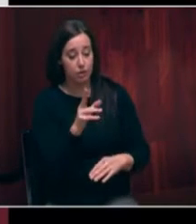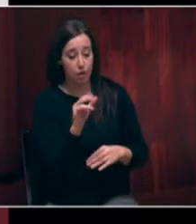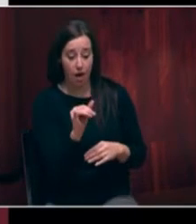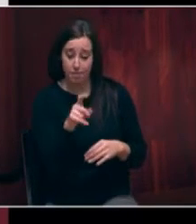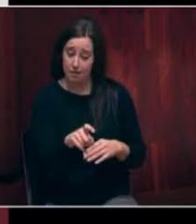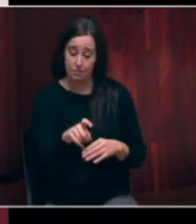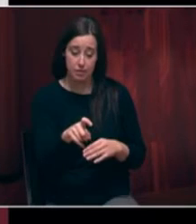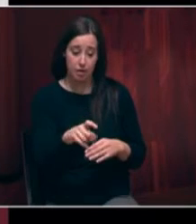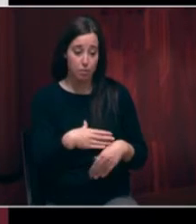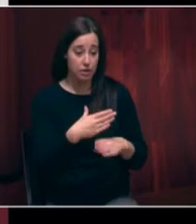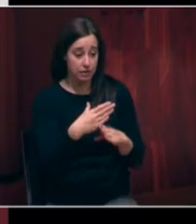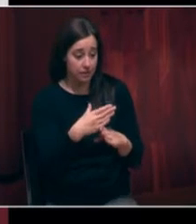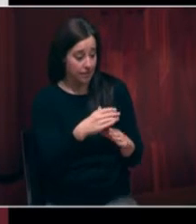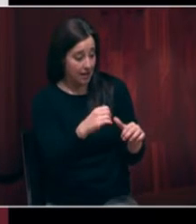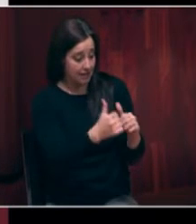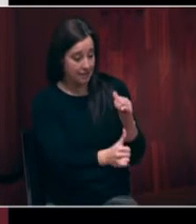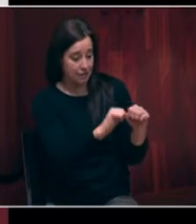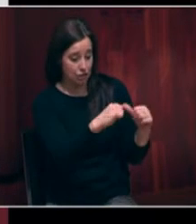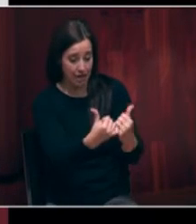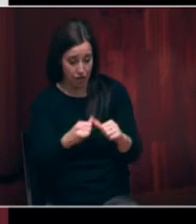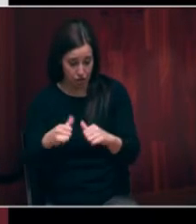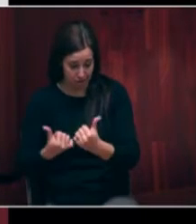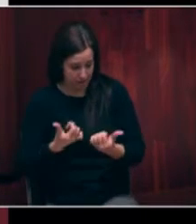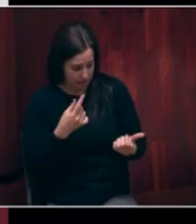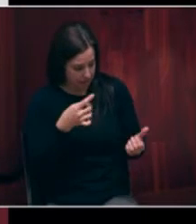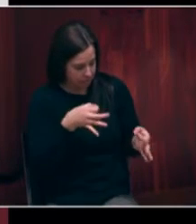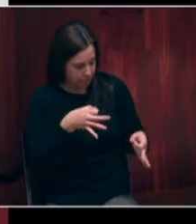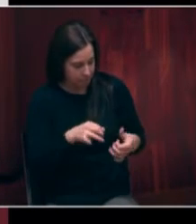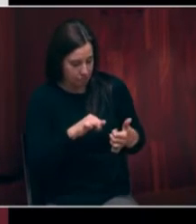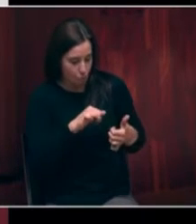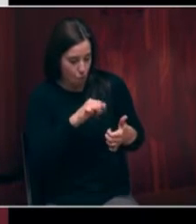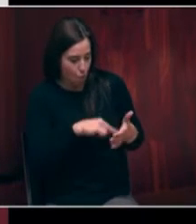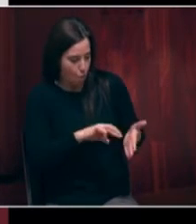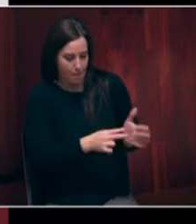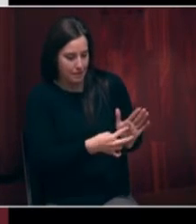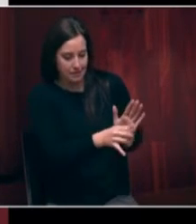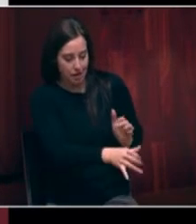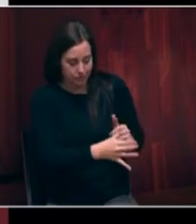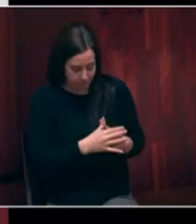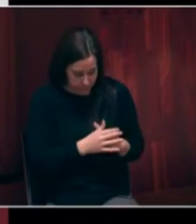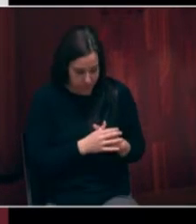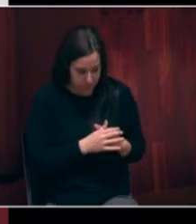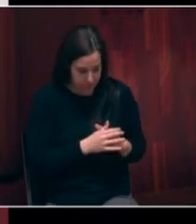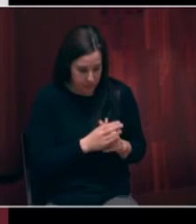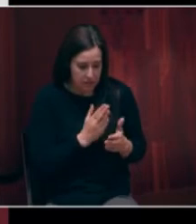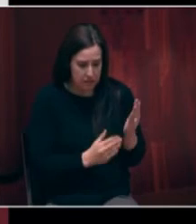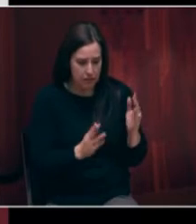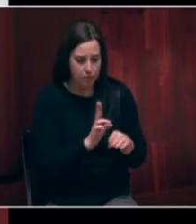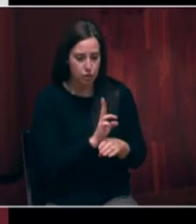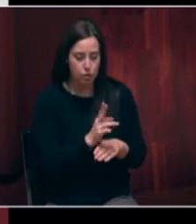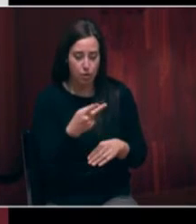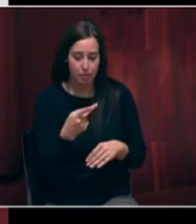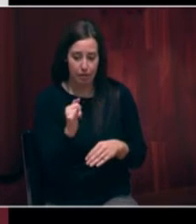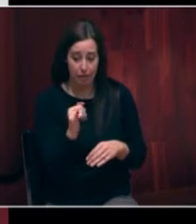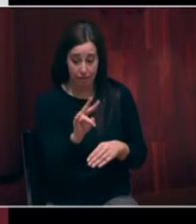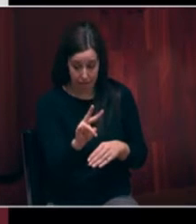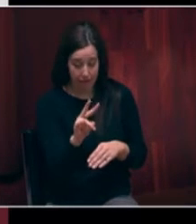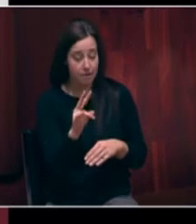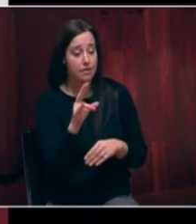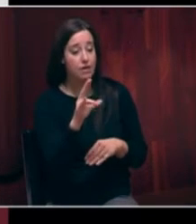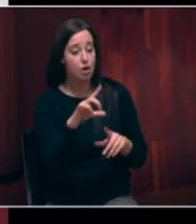most part, can define what that protection is. Now, you can define it in a number of ways. Some agencies use your PIV card or your CAC card to establish